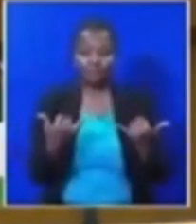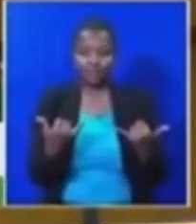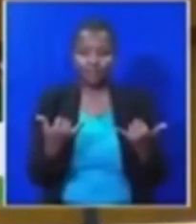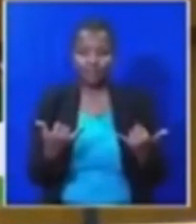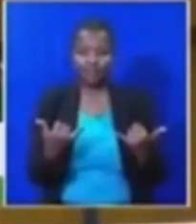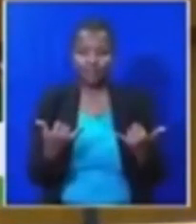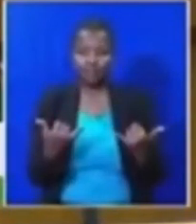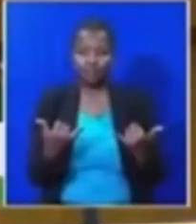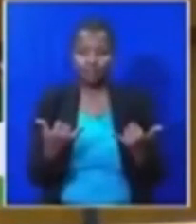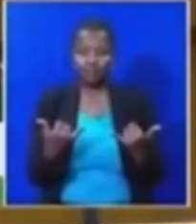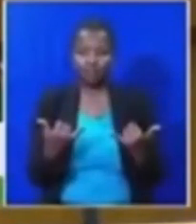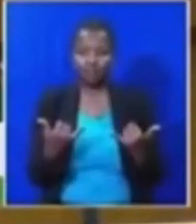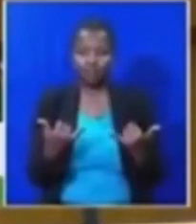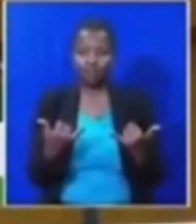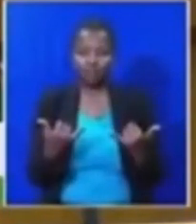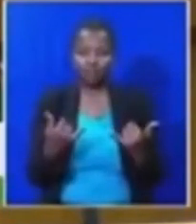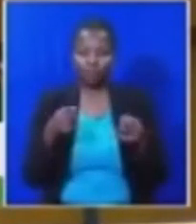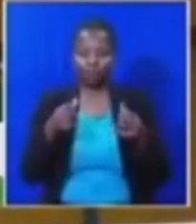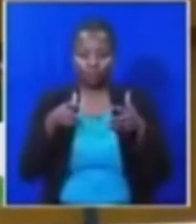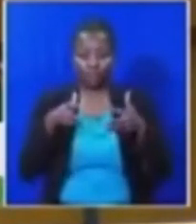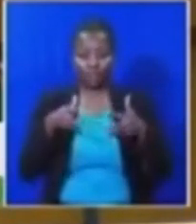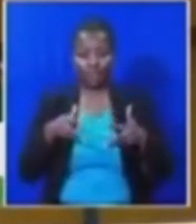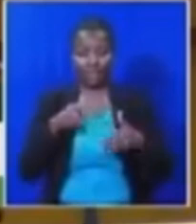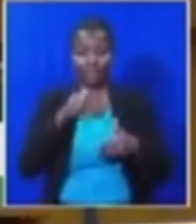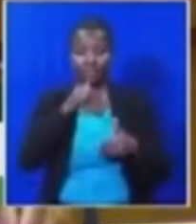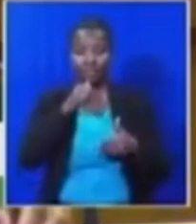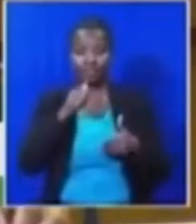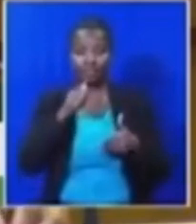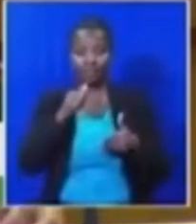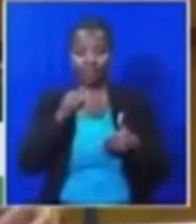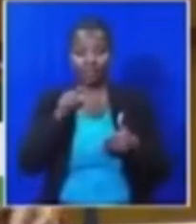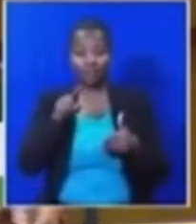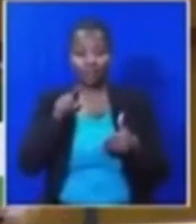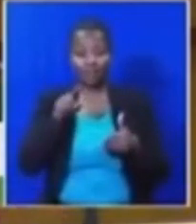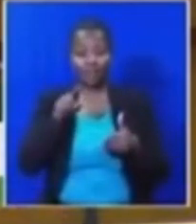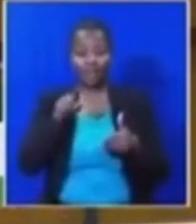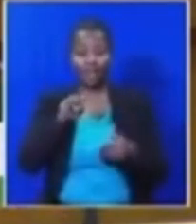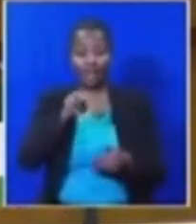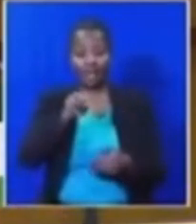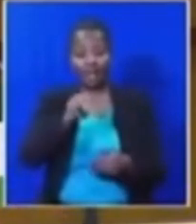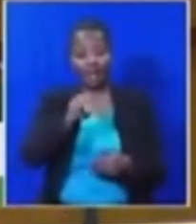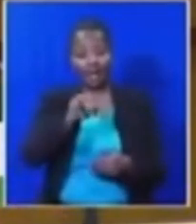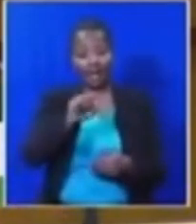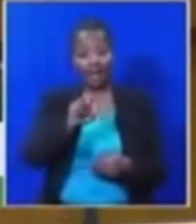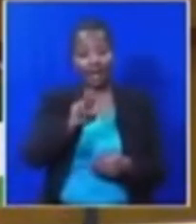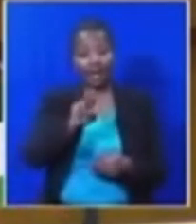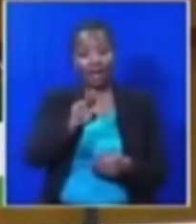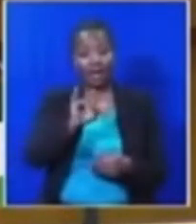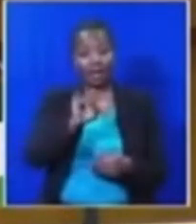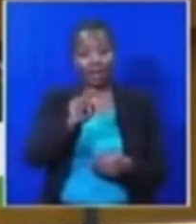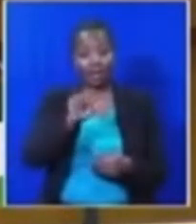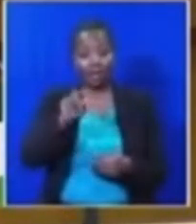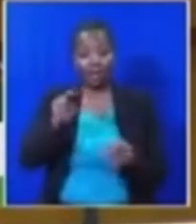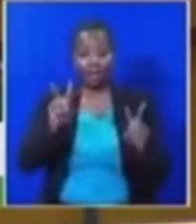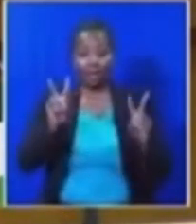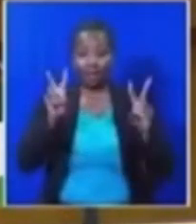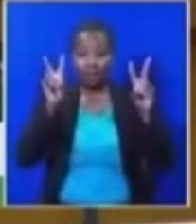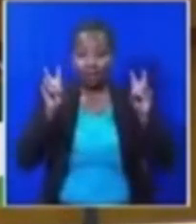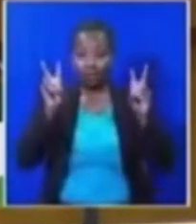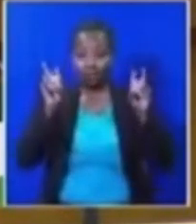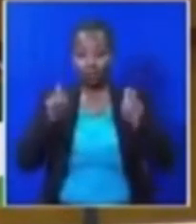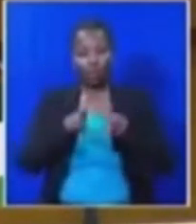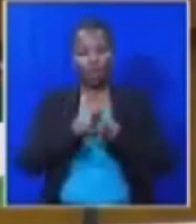the Marikana issue as a political football. We have always been on the